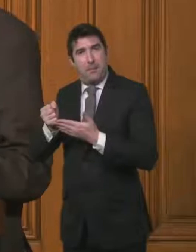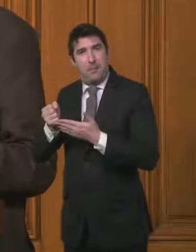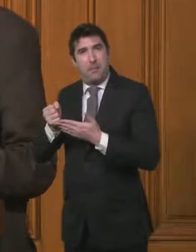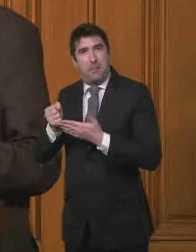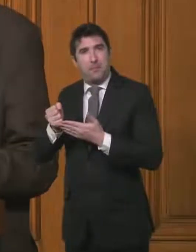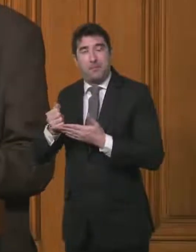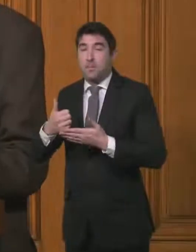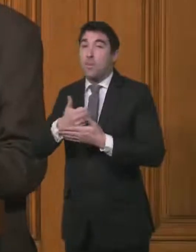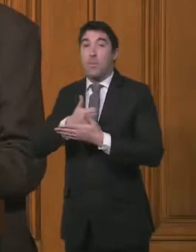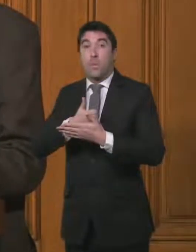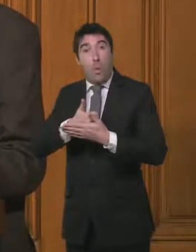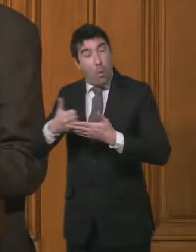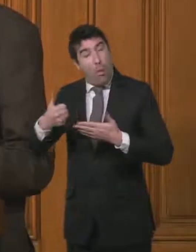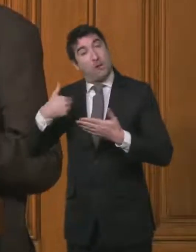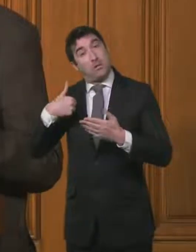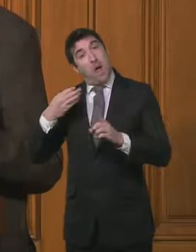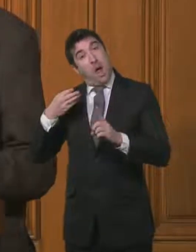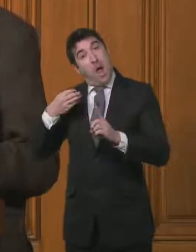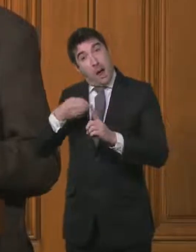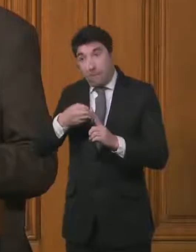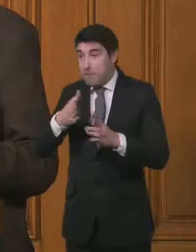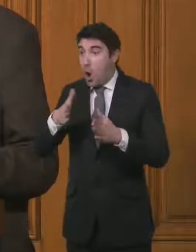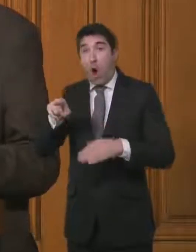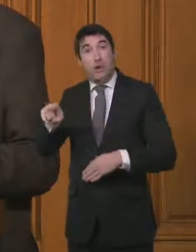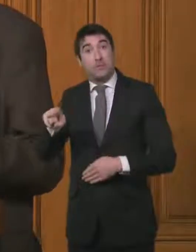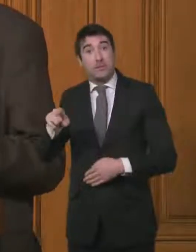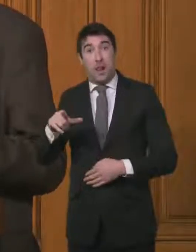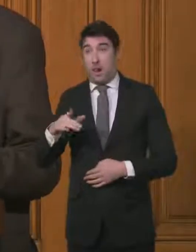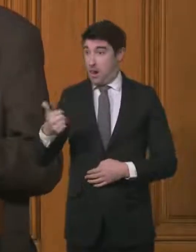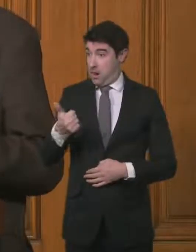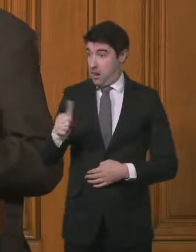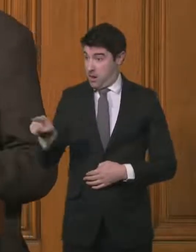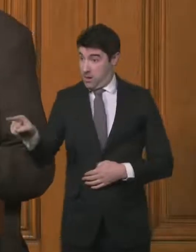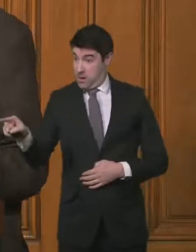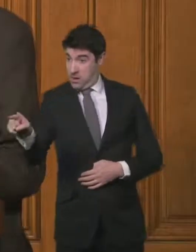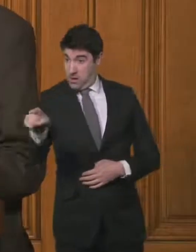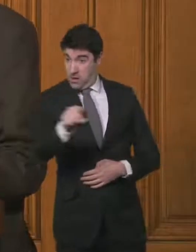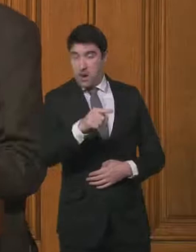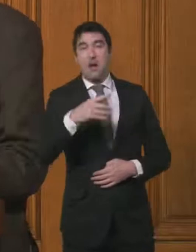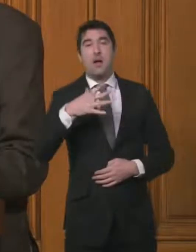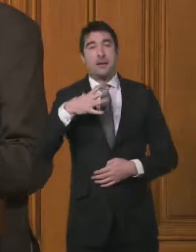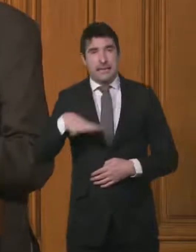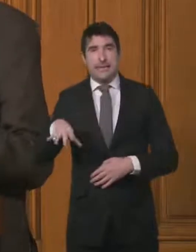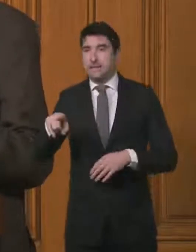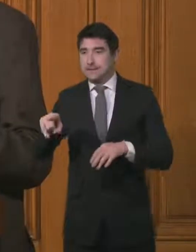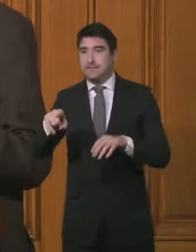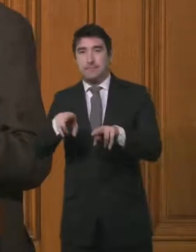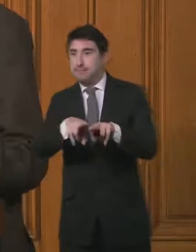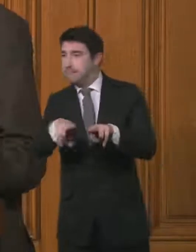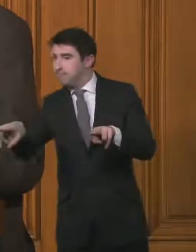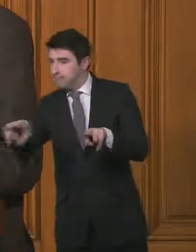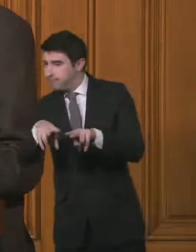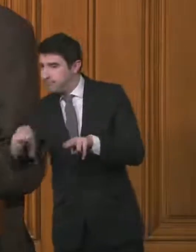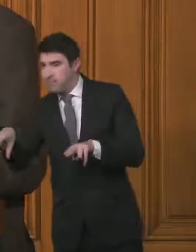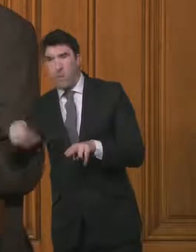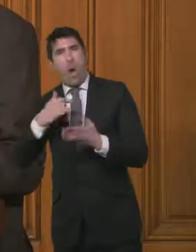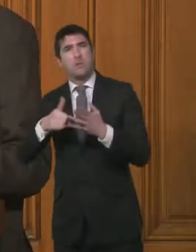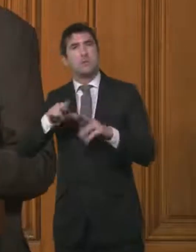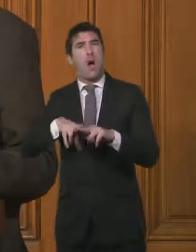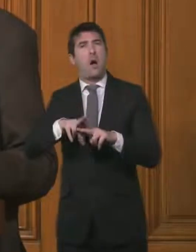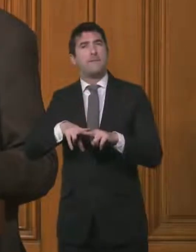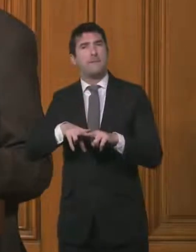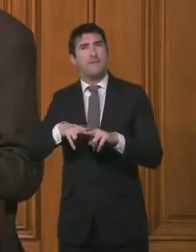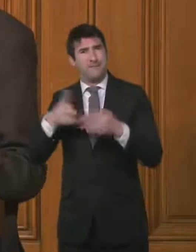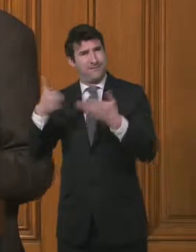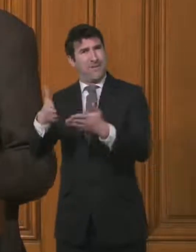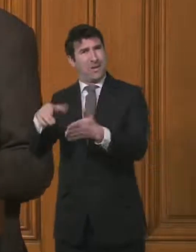within existing hospitals. That's the best way to use our staff. And then, if needed, we can also put